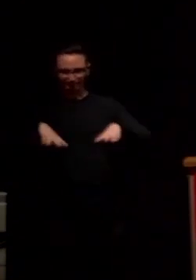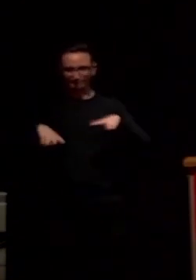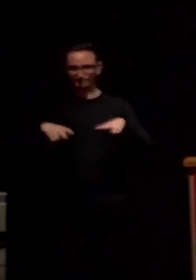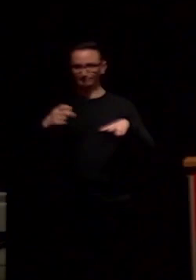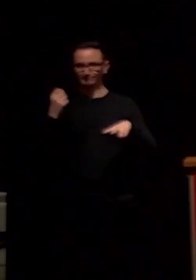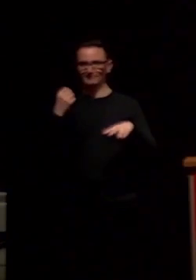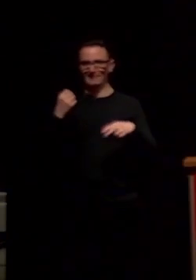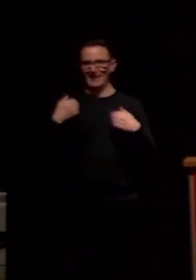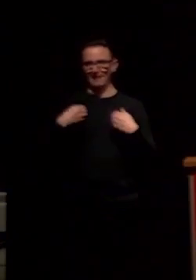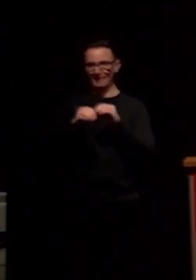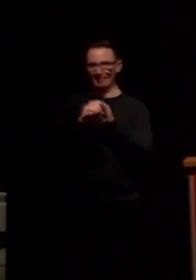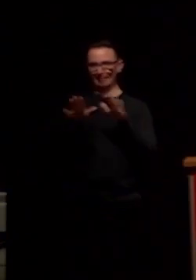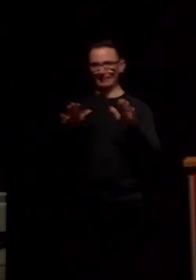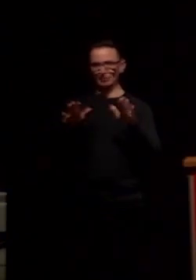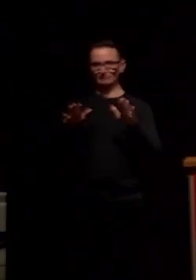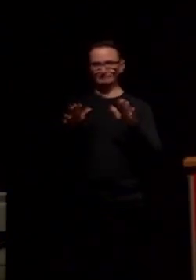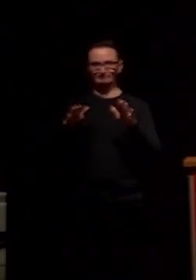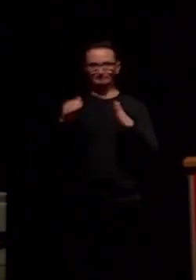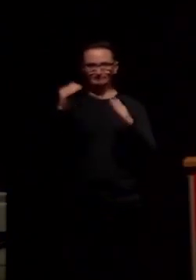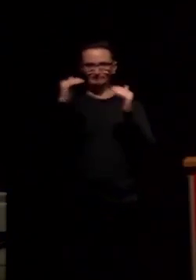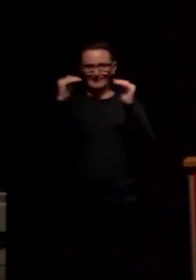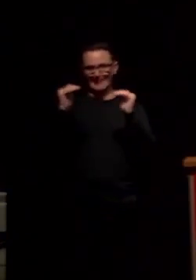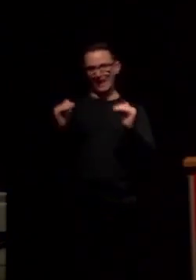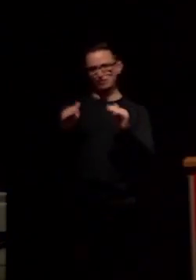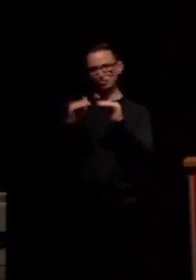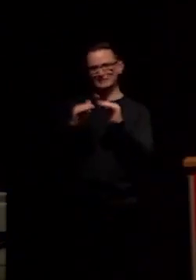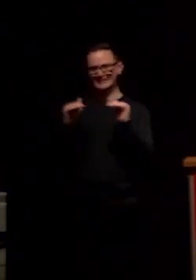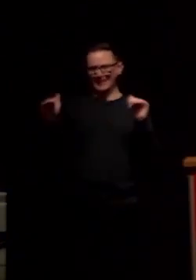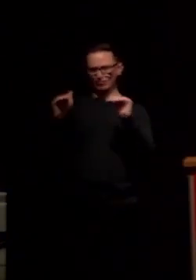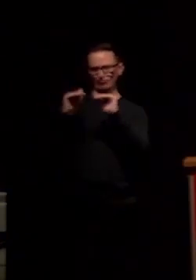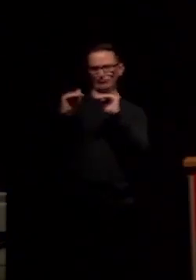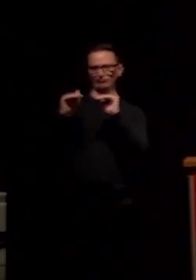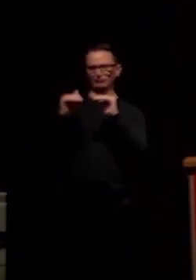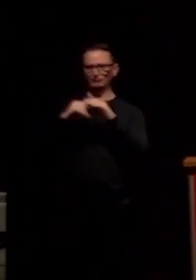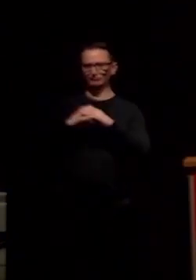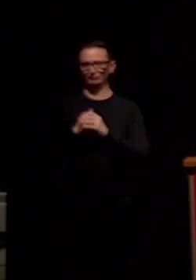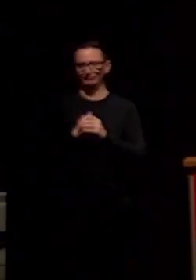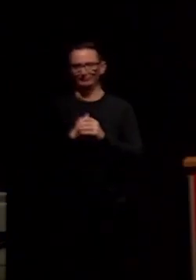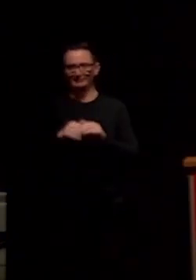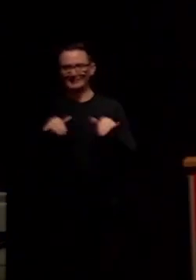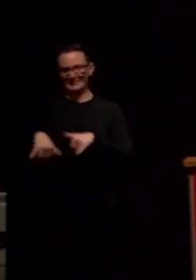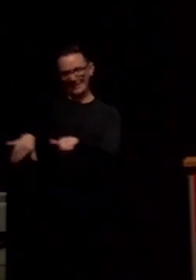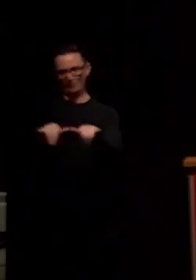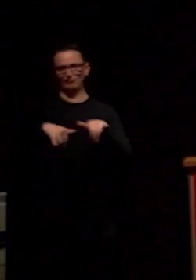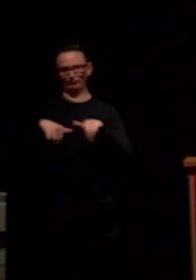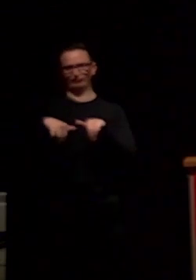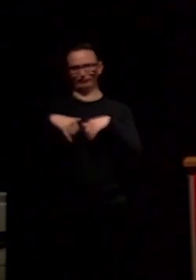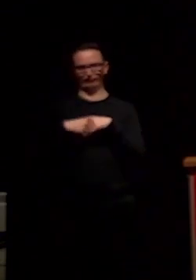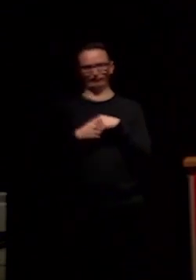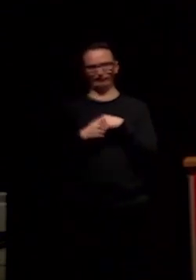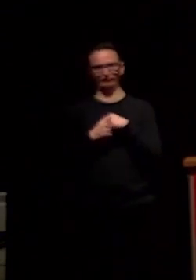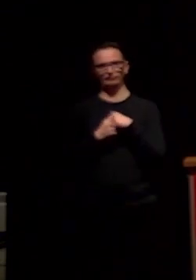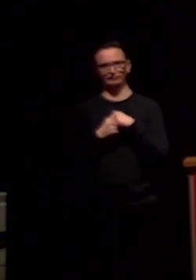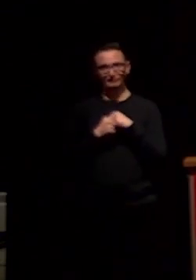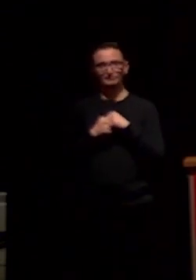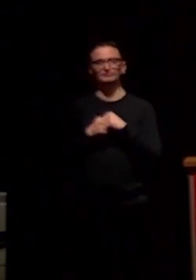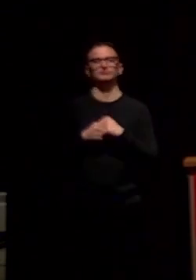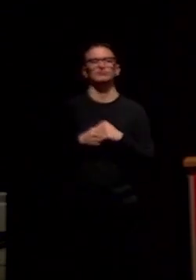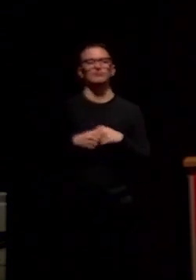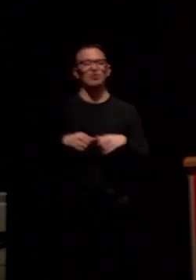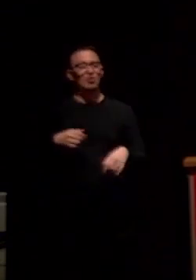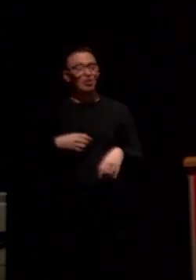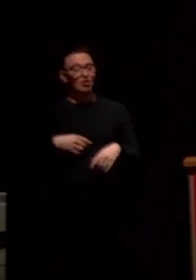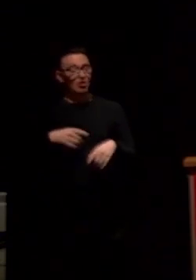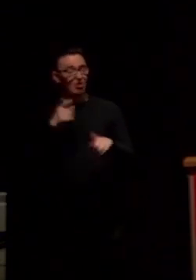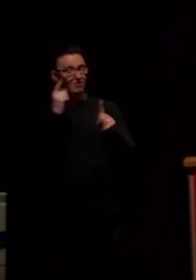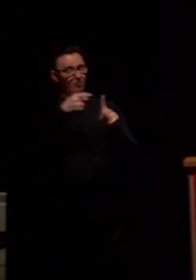And have clear standards. But I think it's ultimately a good thing. But I also want to just note that part of that, the pointed part of the question